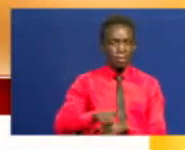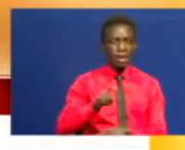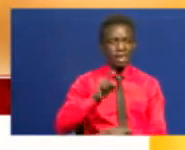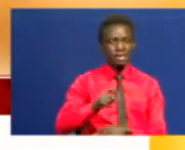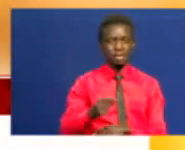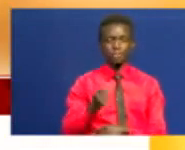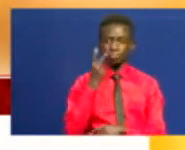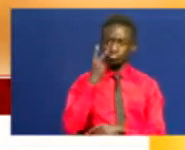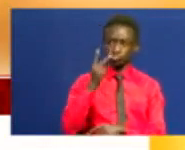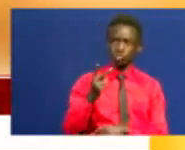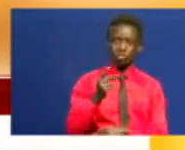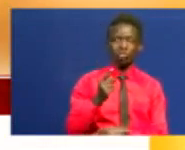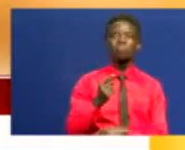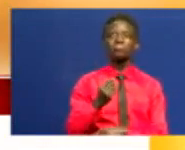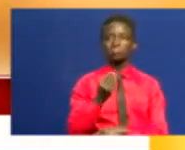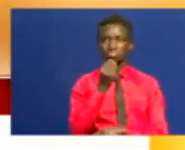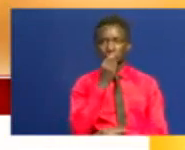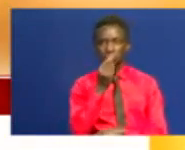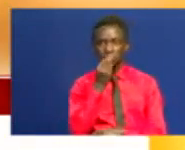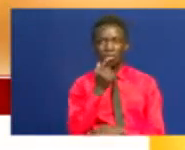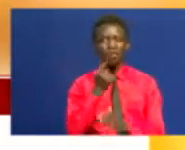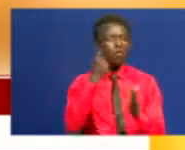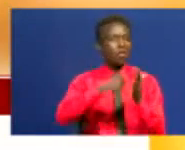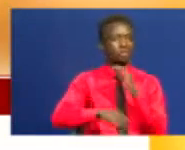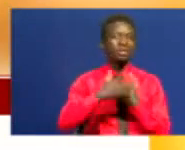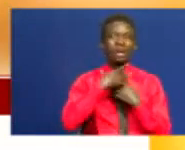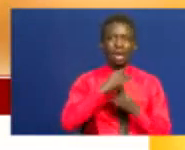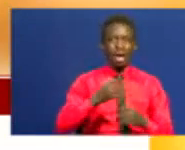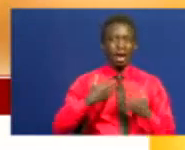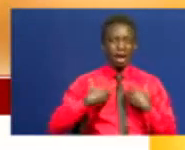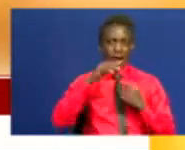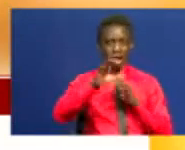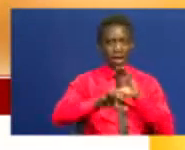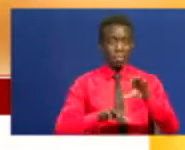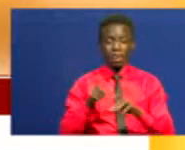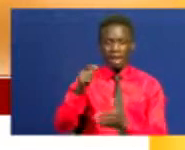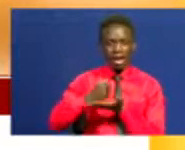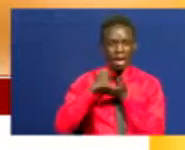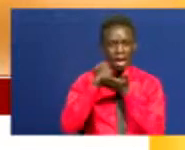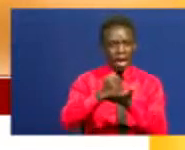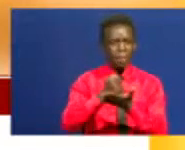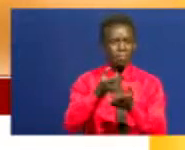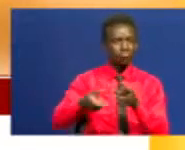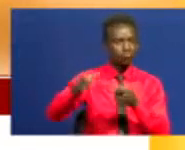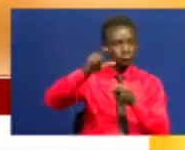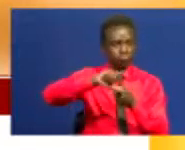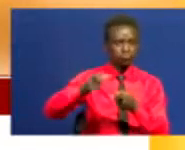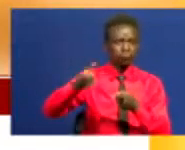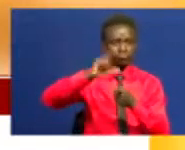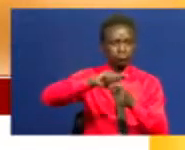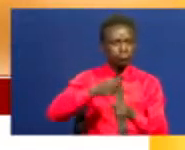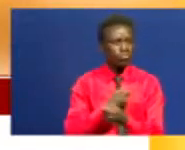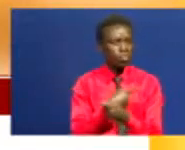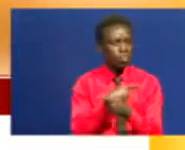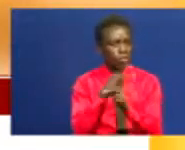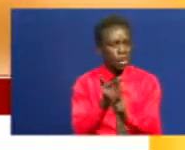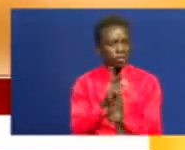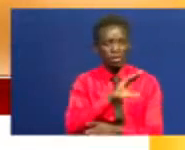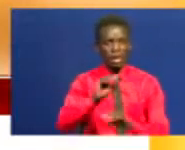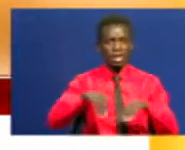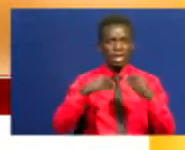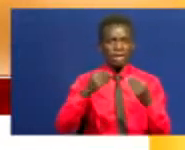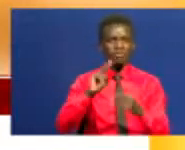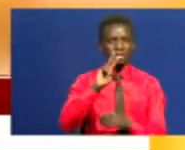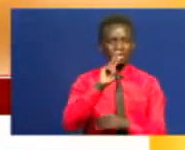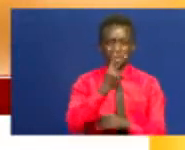taste and cost like animal meat. However, the drive to increase production and consumption of second-generation meat is